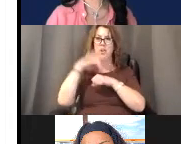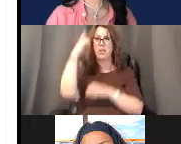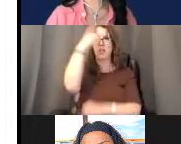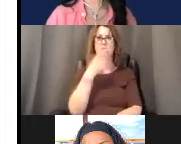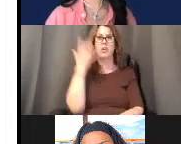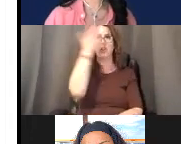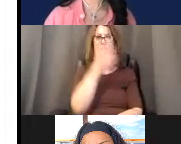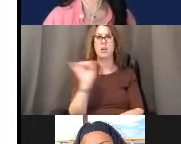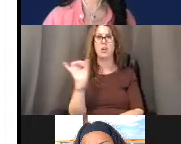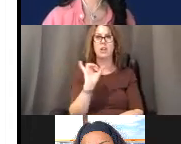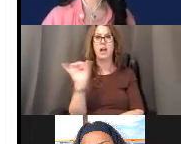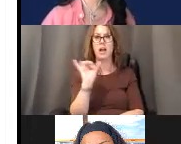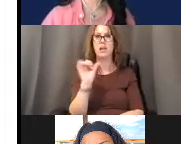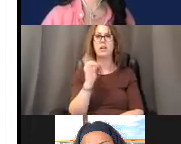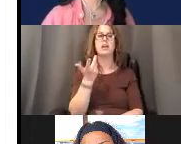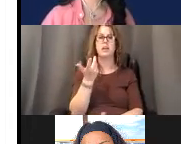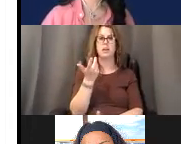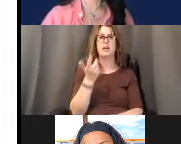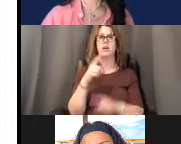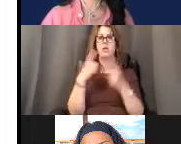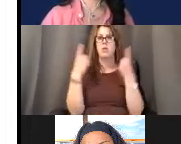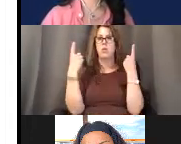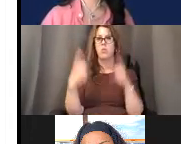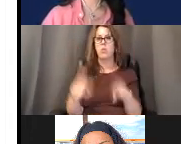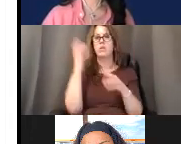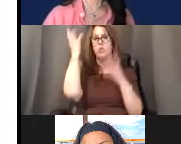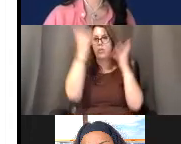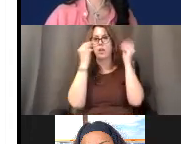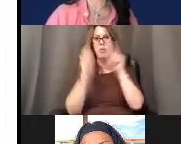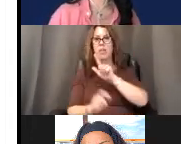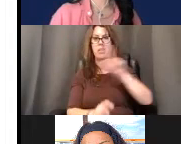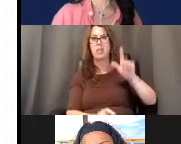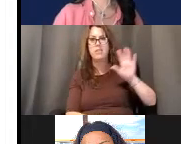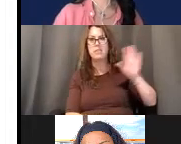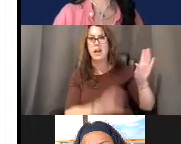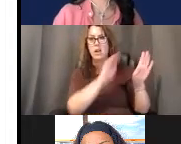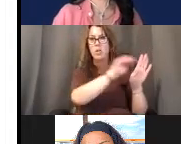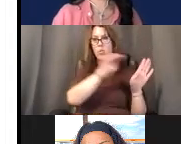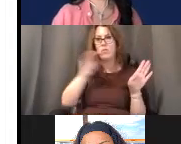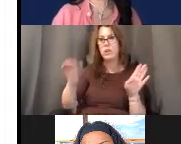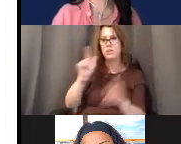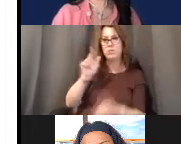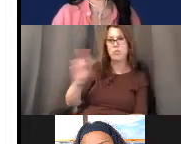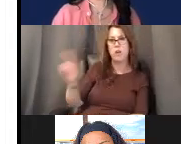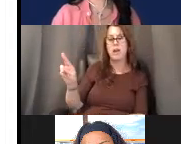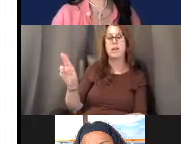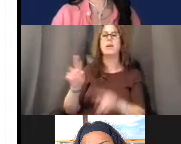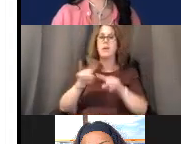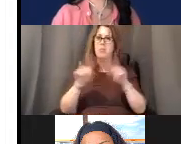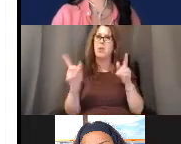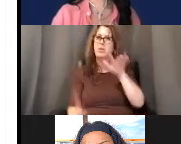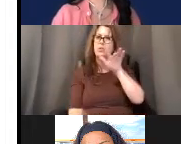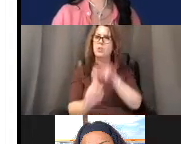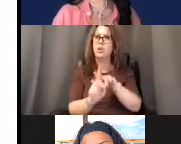woo-saw, way, but really when you think of the left side, that othering and moving to belonging on the right, where we're actually showing up with love and compassion and